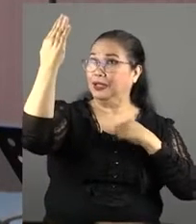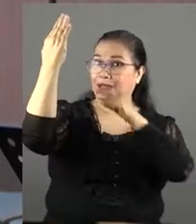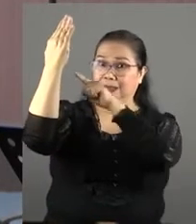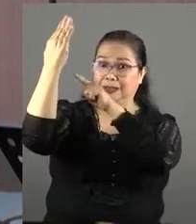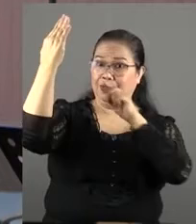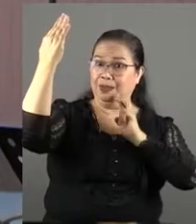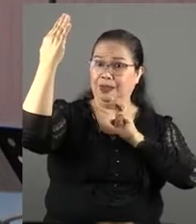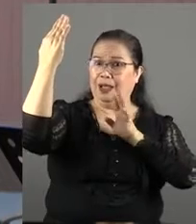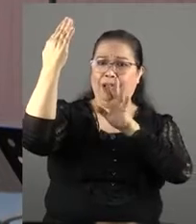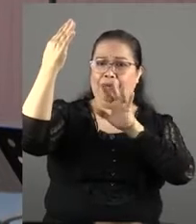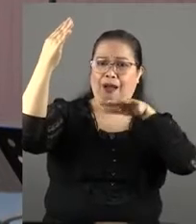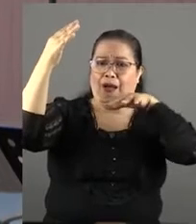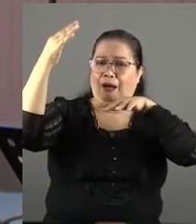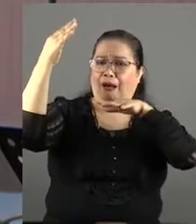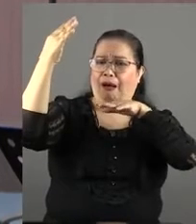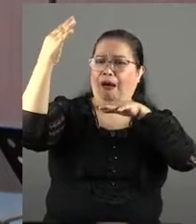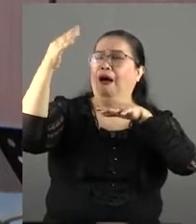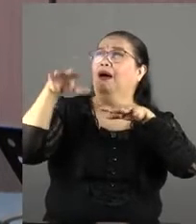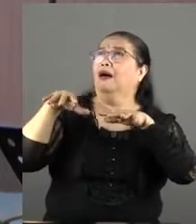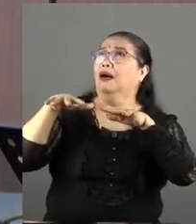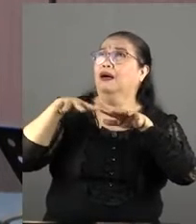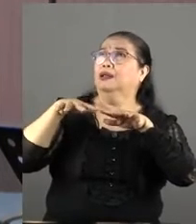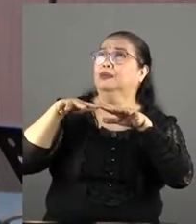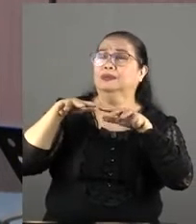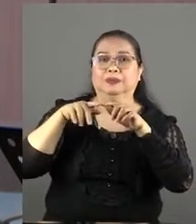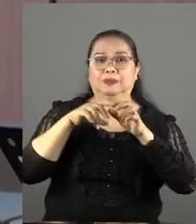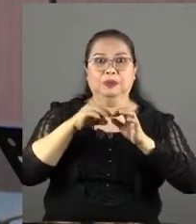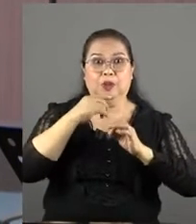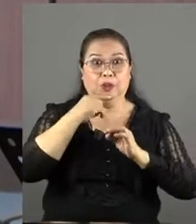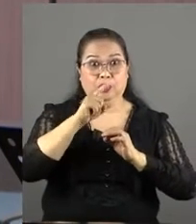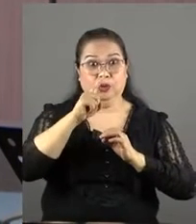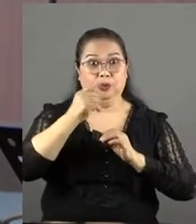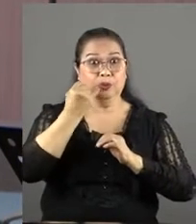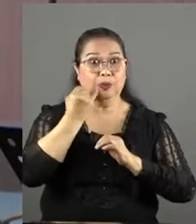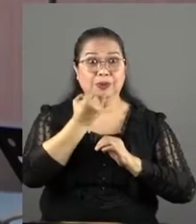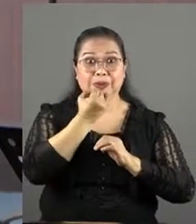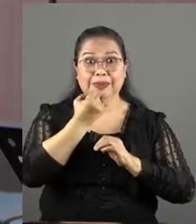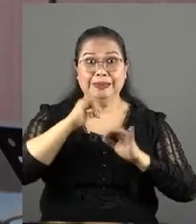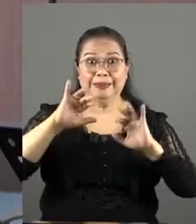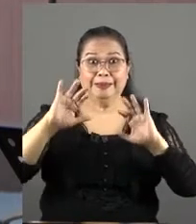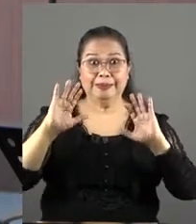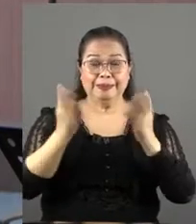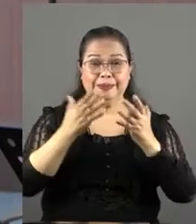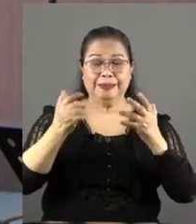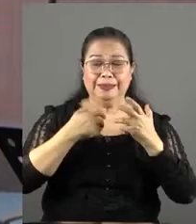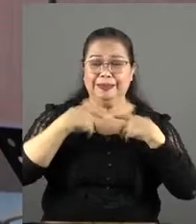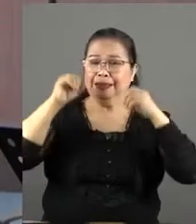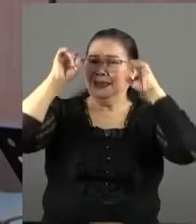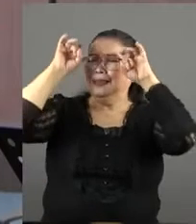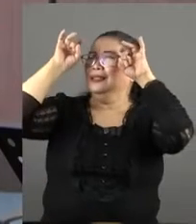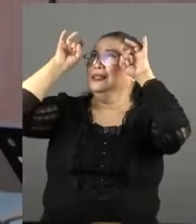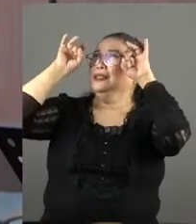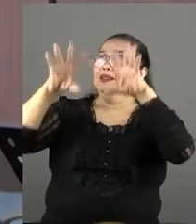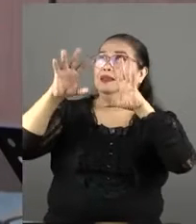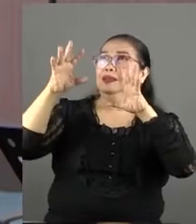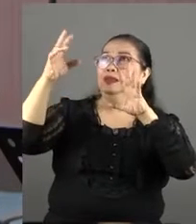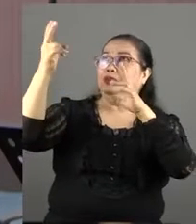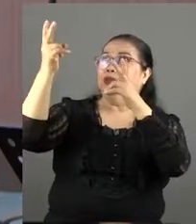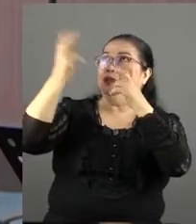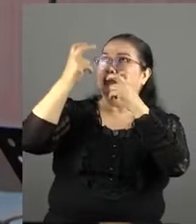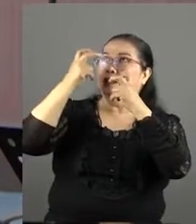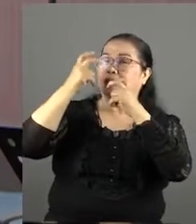should be trembling. I should be reacting like those Israelites. It's just too horrible for us to even